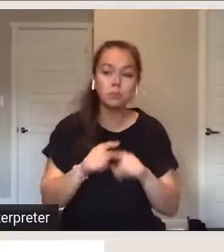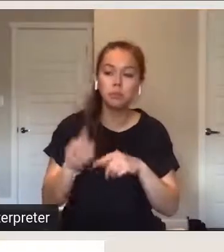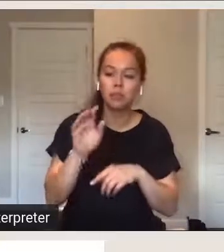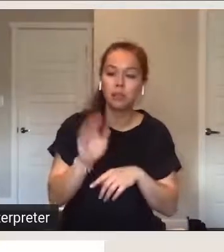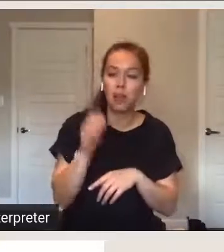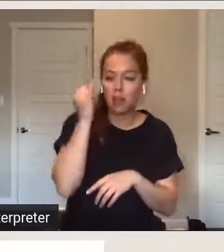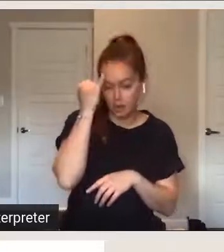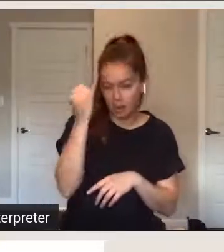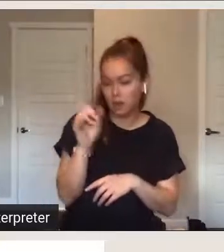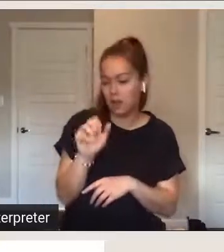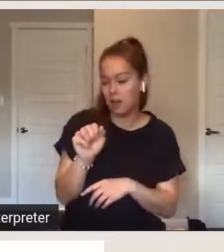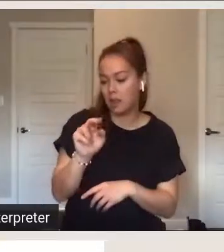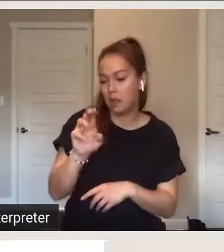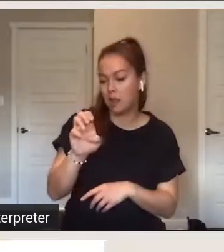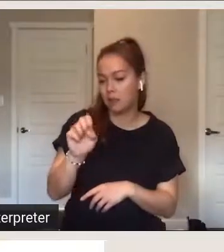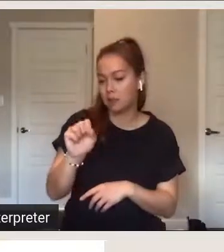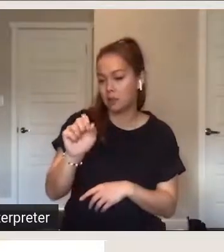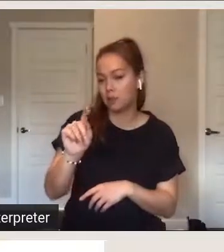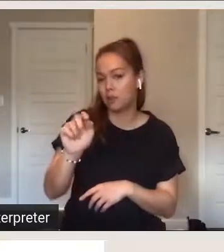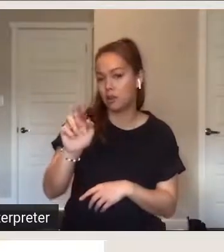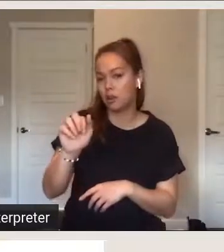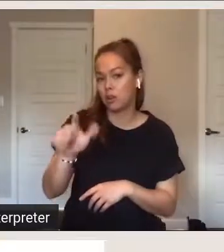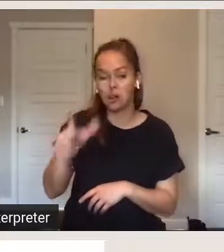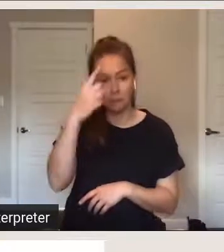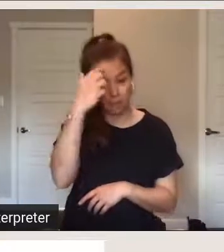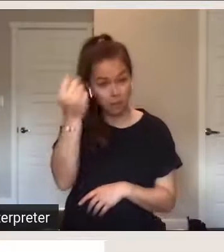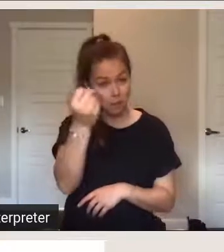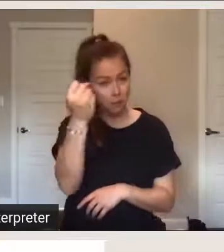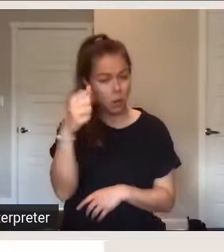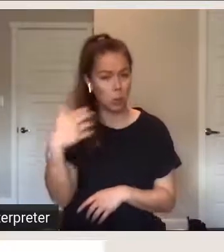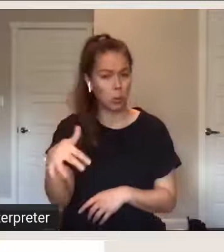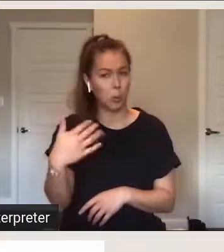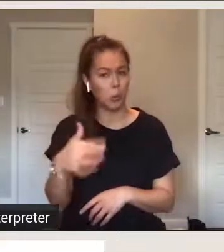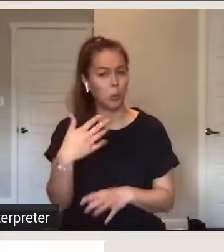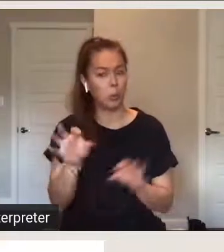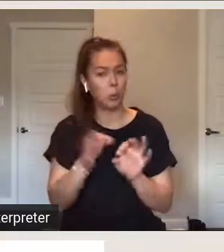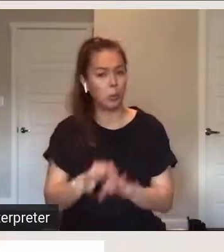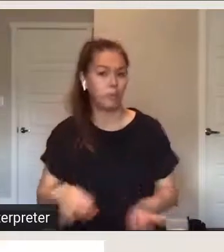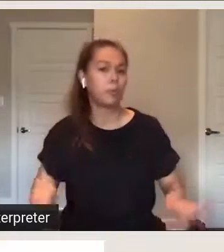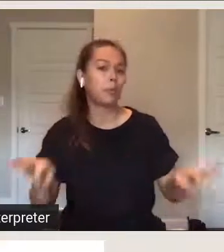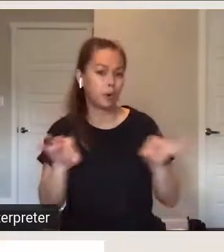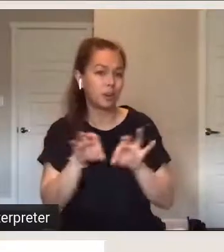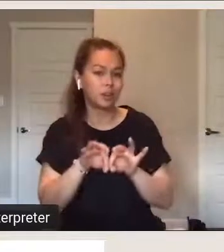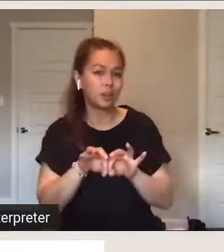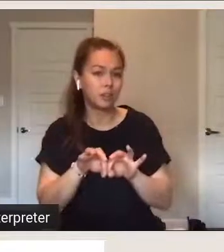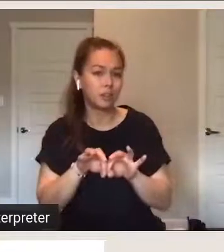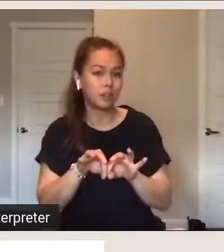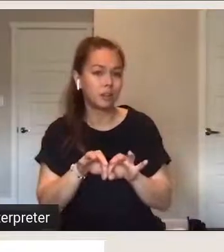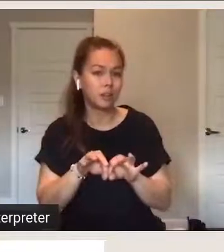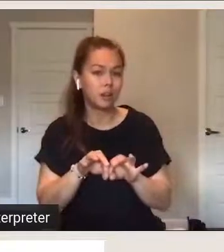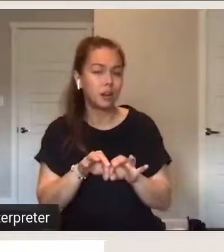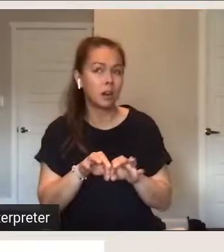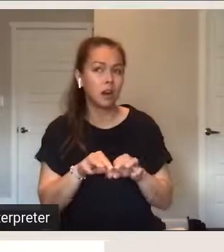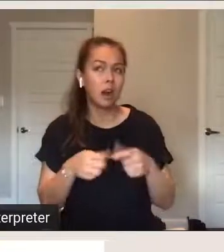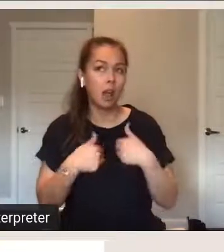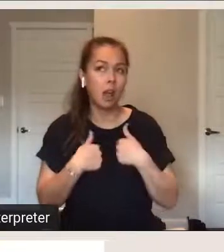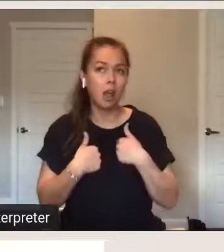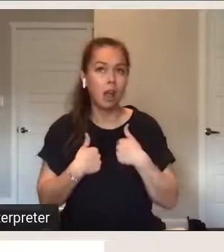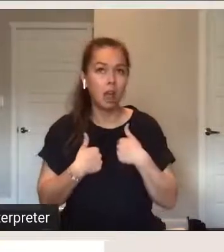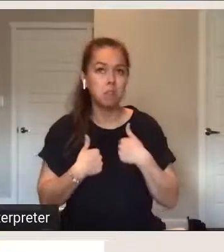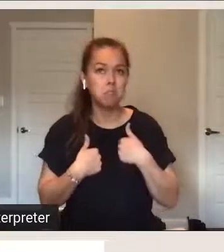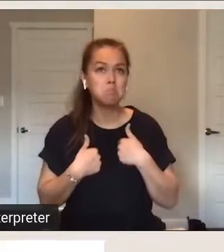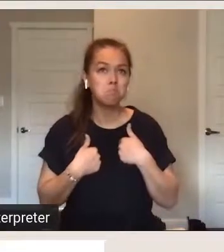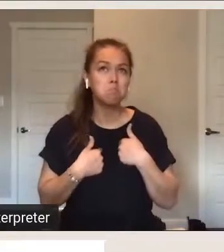very important. I can remember that, you know, the first time I can remember things being sparked from my memory or like where my